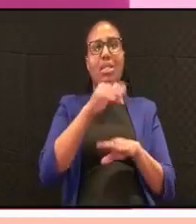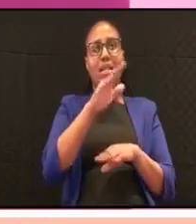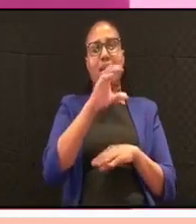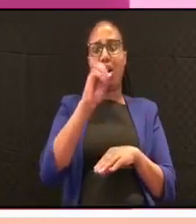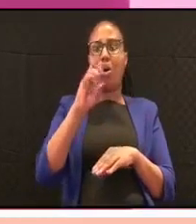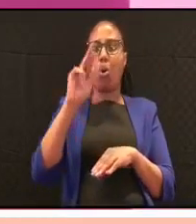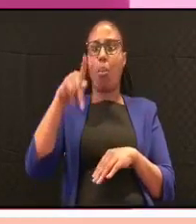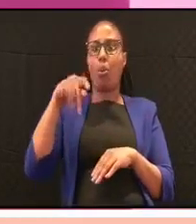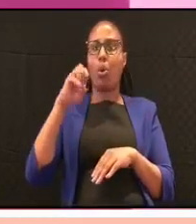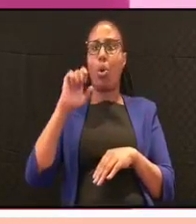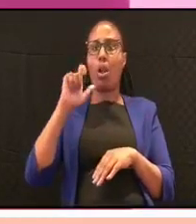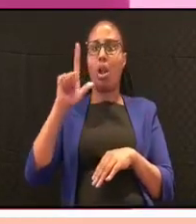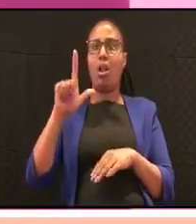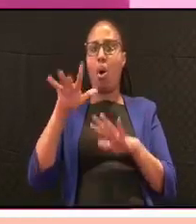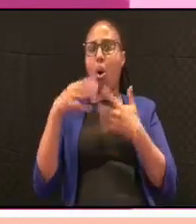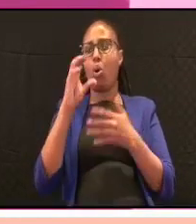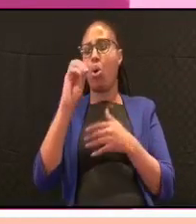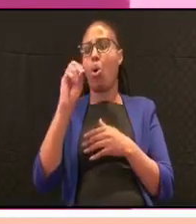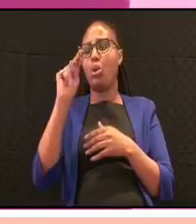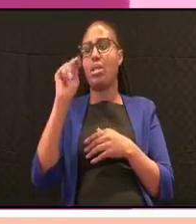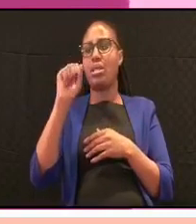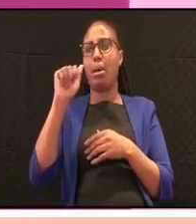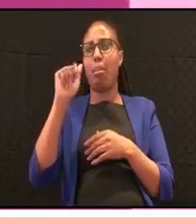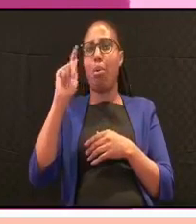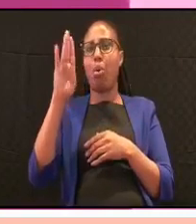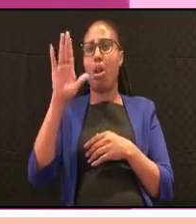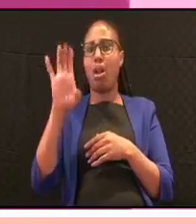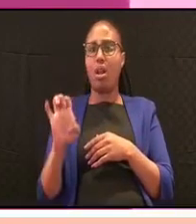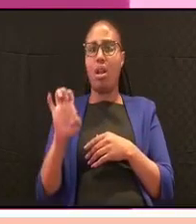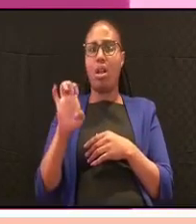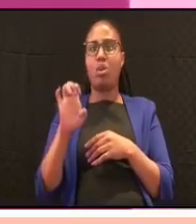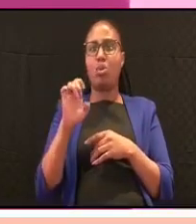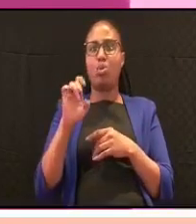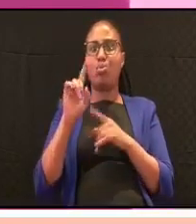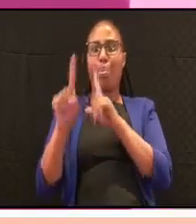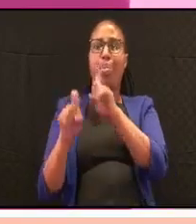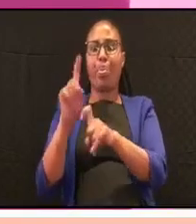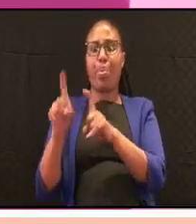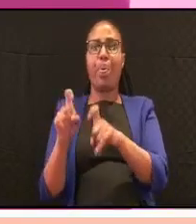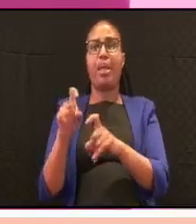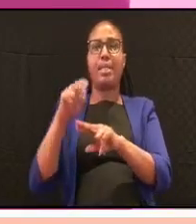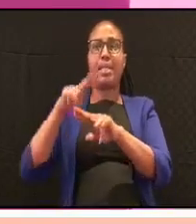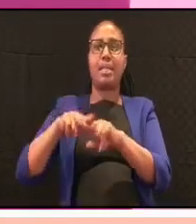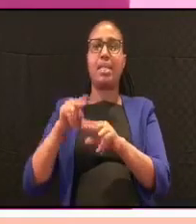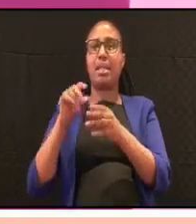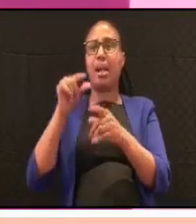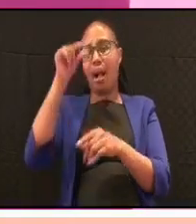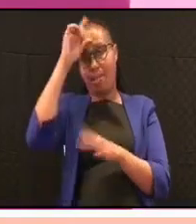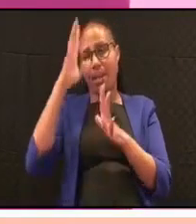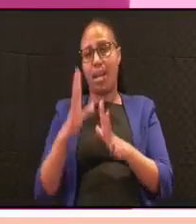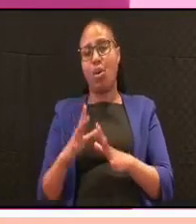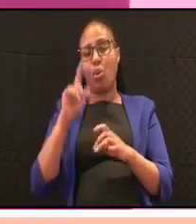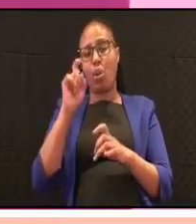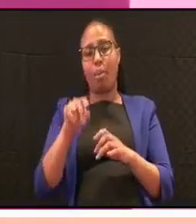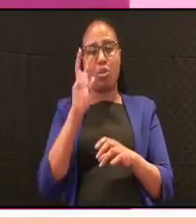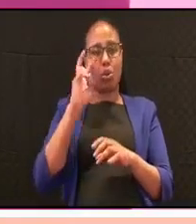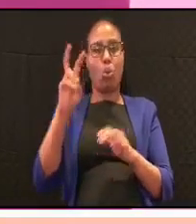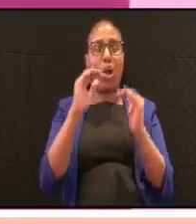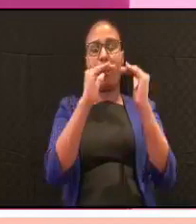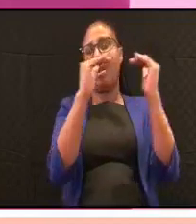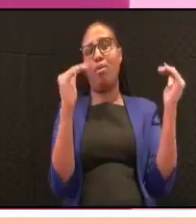corporal or a constable to interrogate a sitting governor. If you want, you must look at the